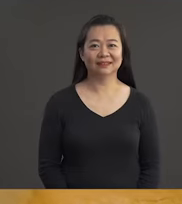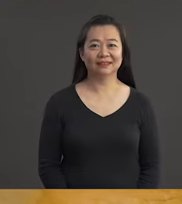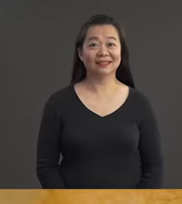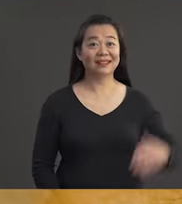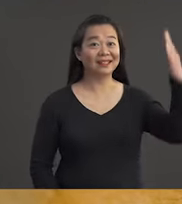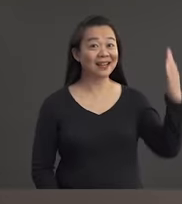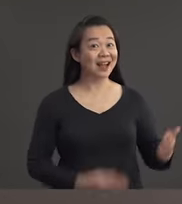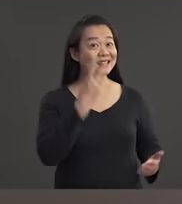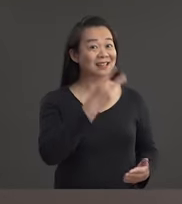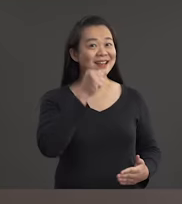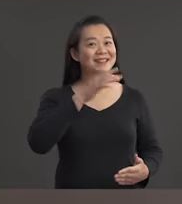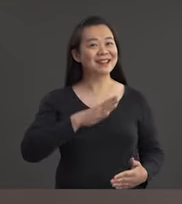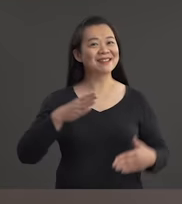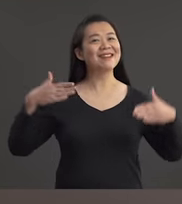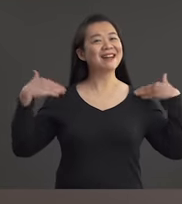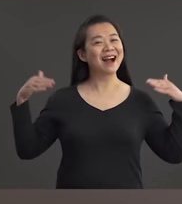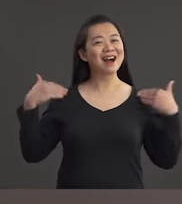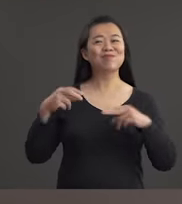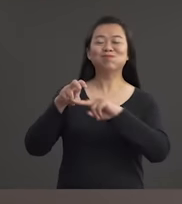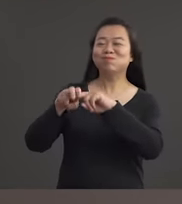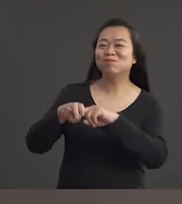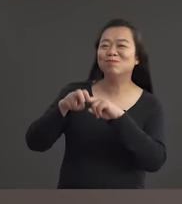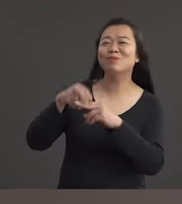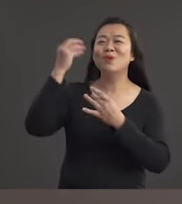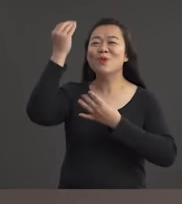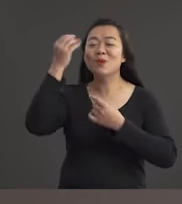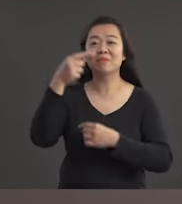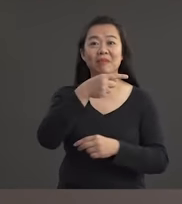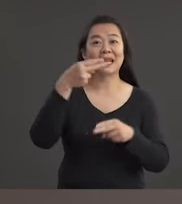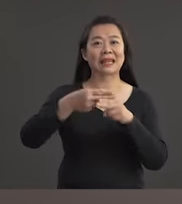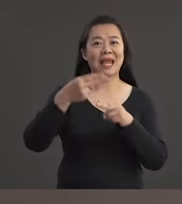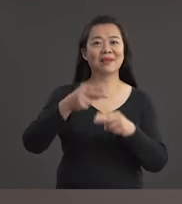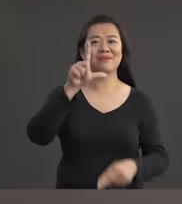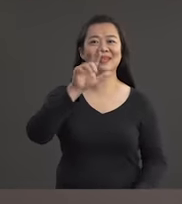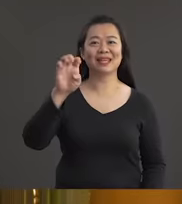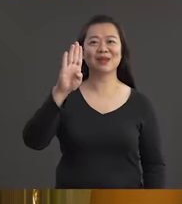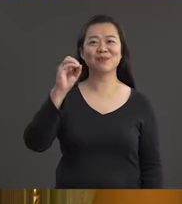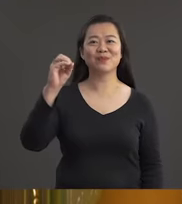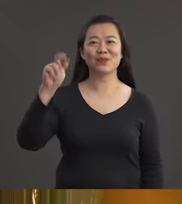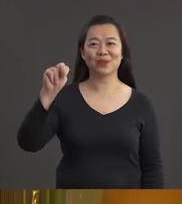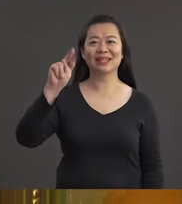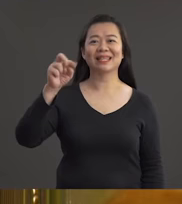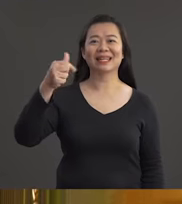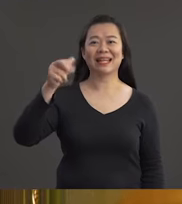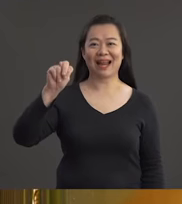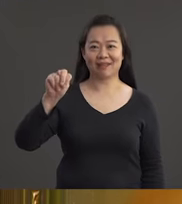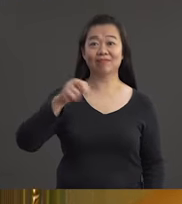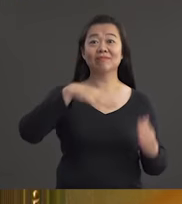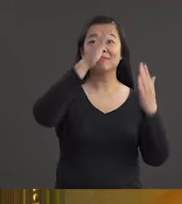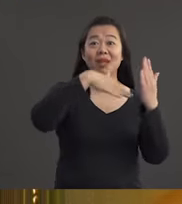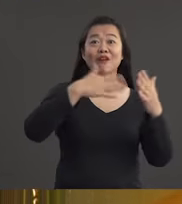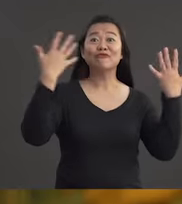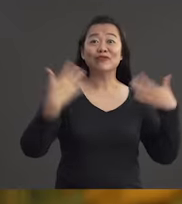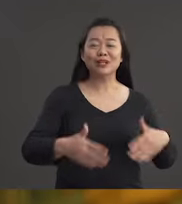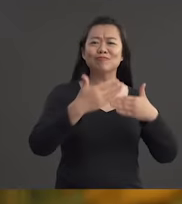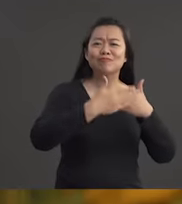This seated young lady, depicted in a moment of deep thought, is Lee Boon Ngan. Years after this painting was